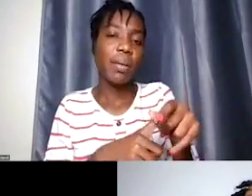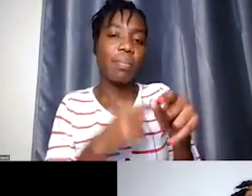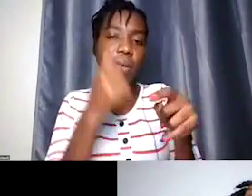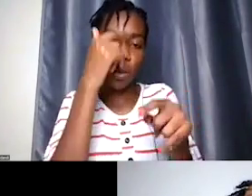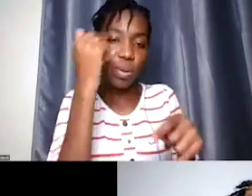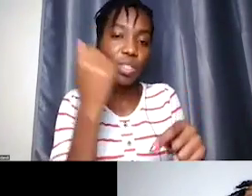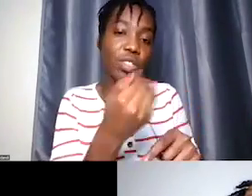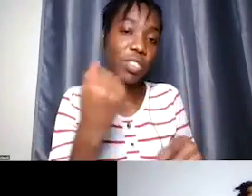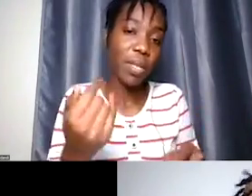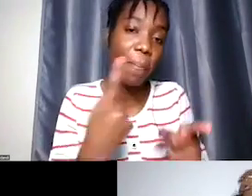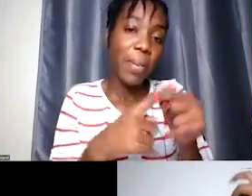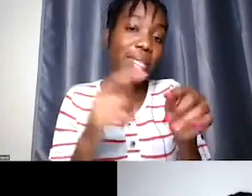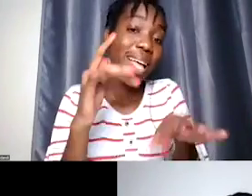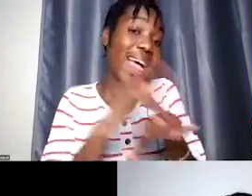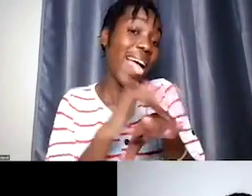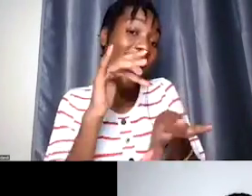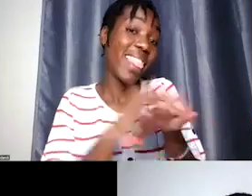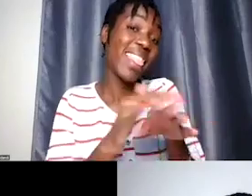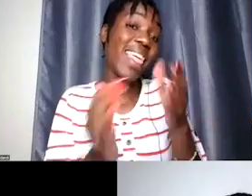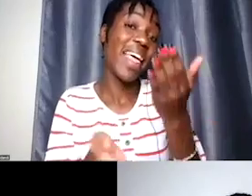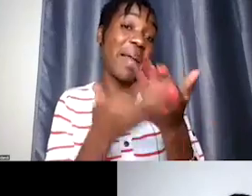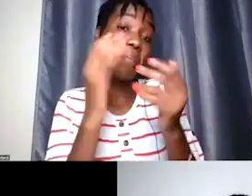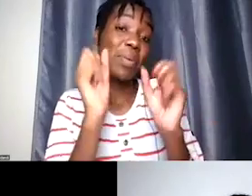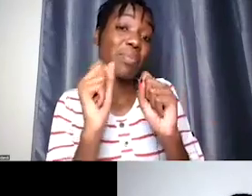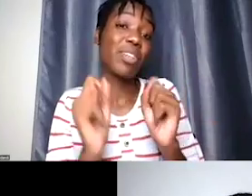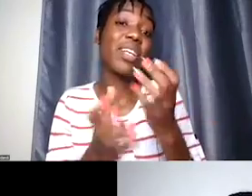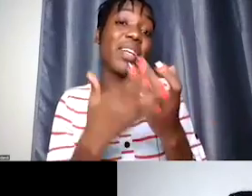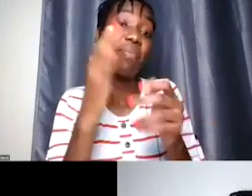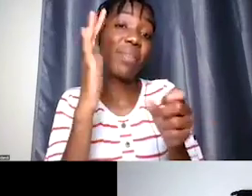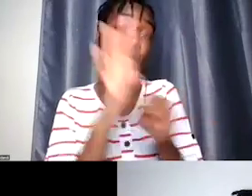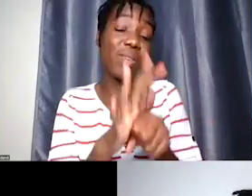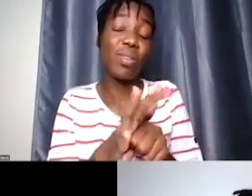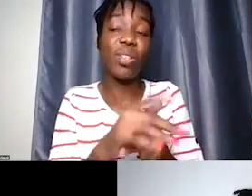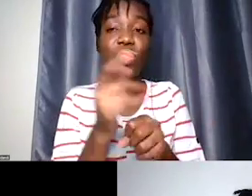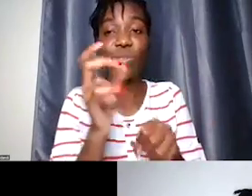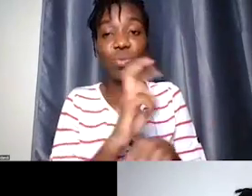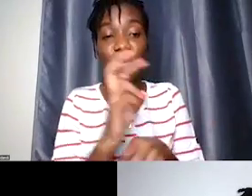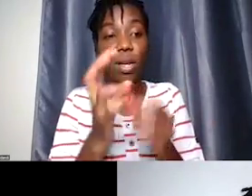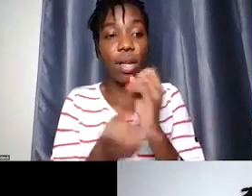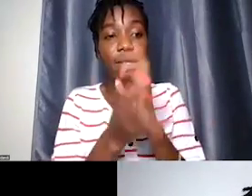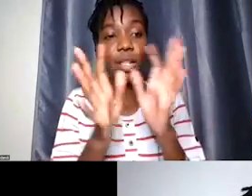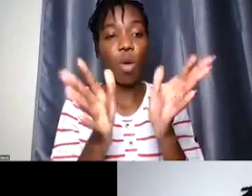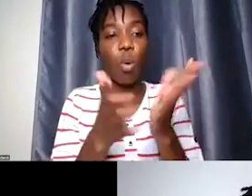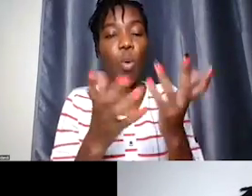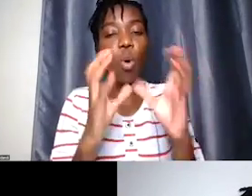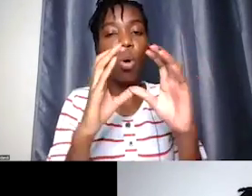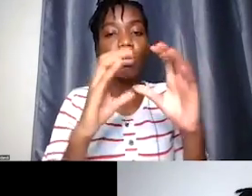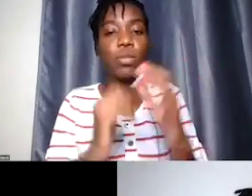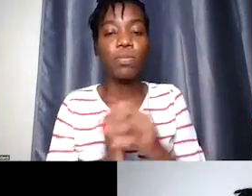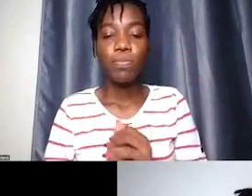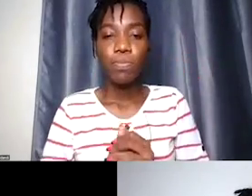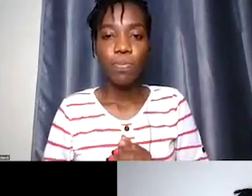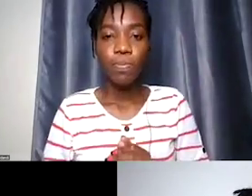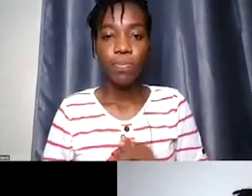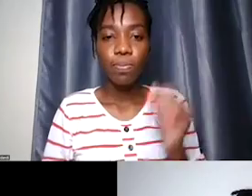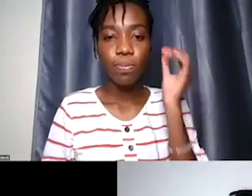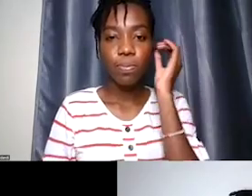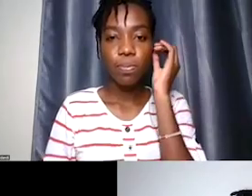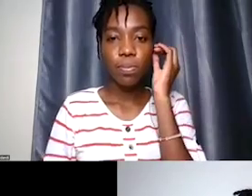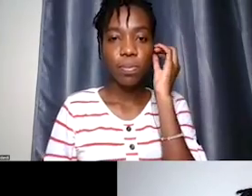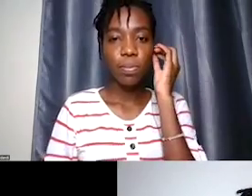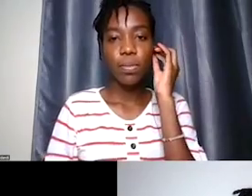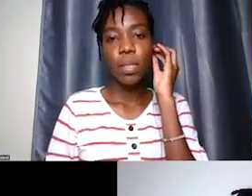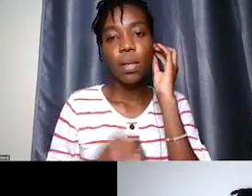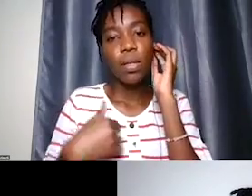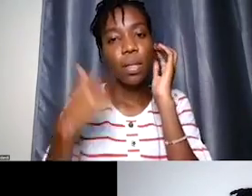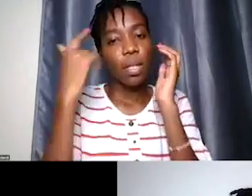help may help quite a lot, and seeking counselor or a coach. Yeah, I think you can use the time to plan,